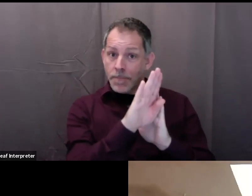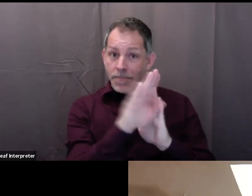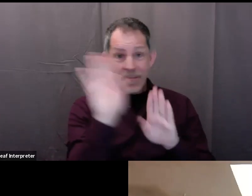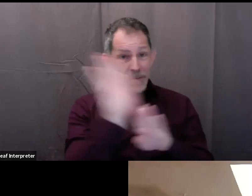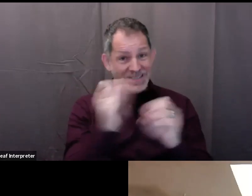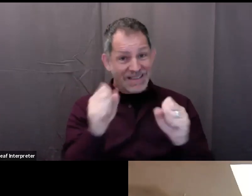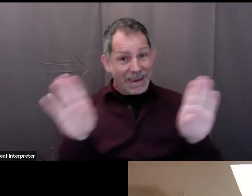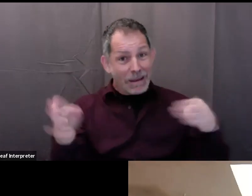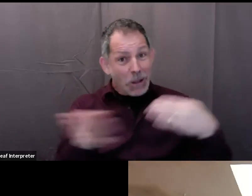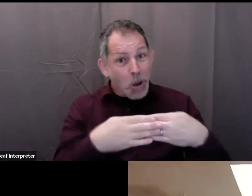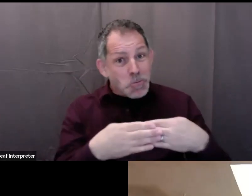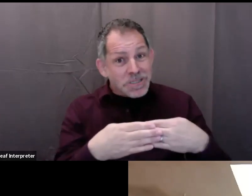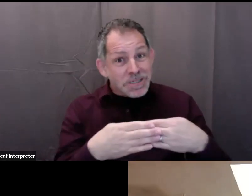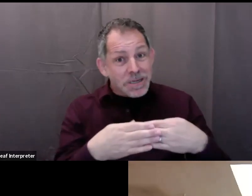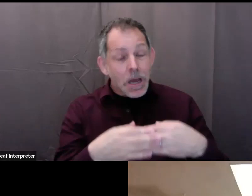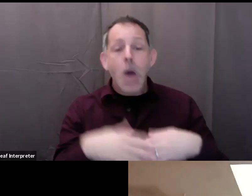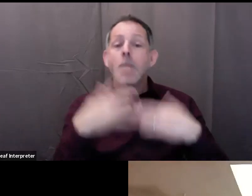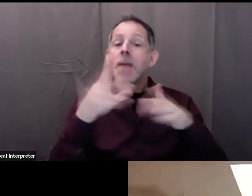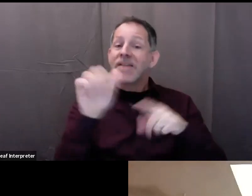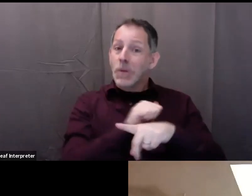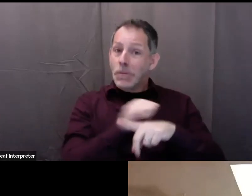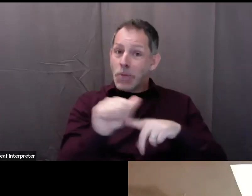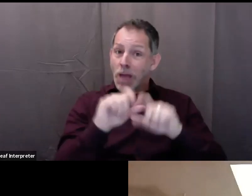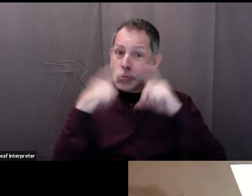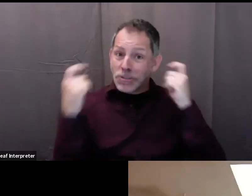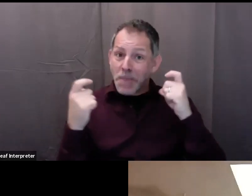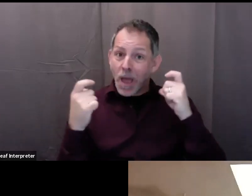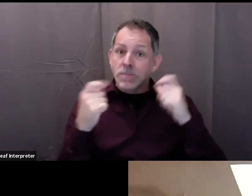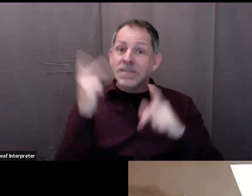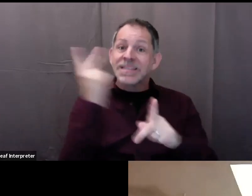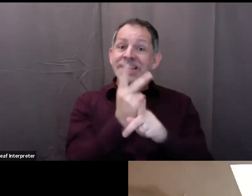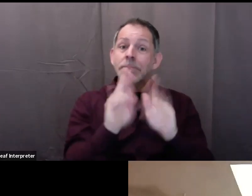those protective measures and help us be successful.